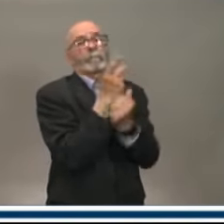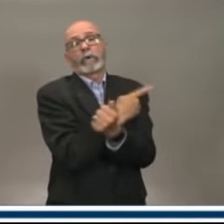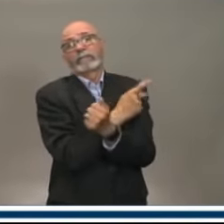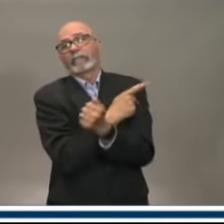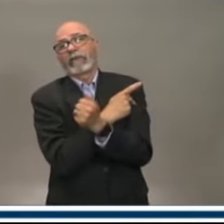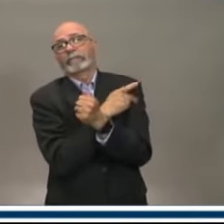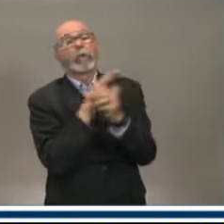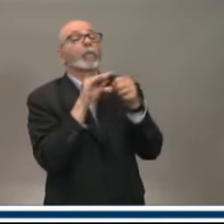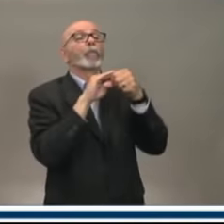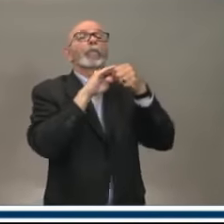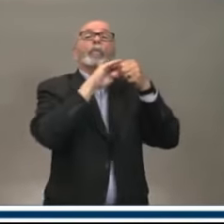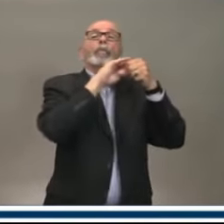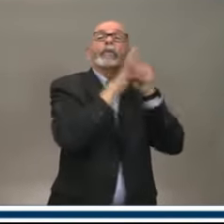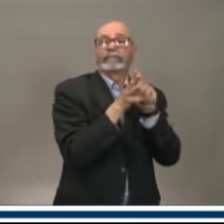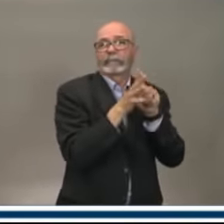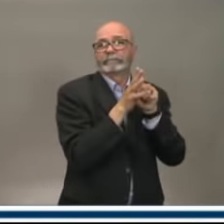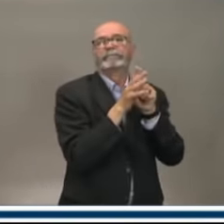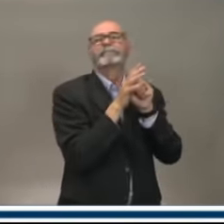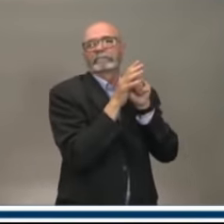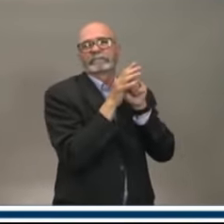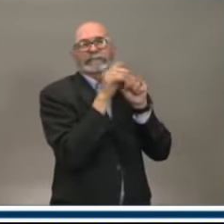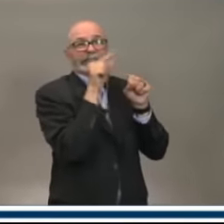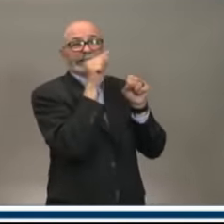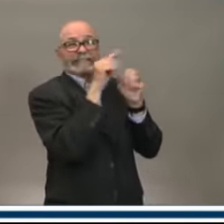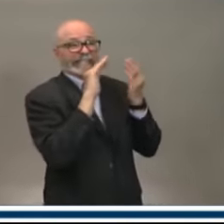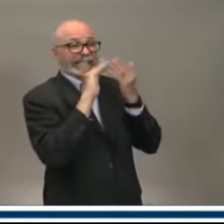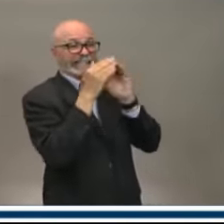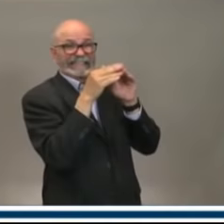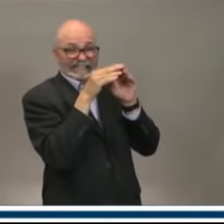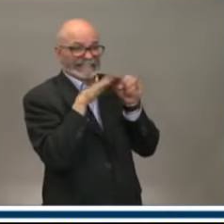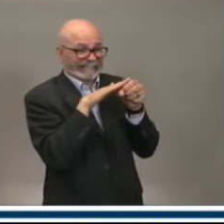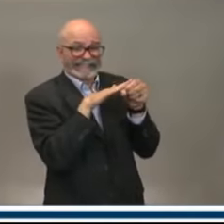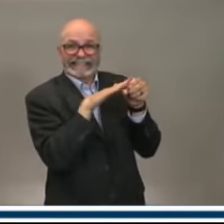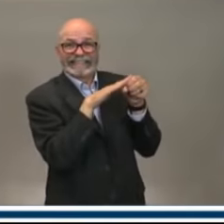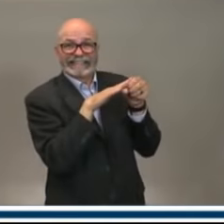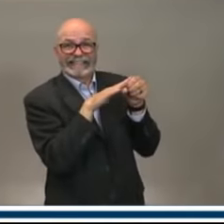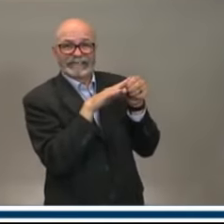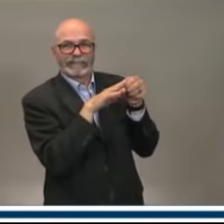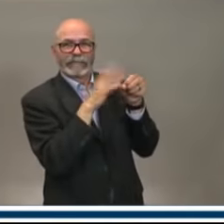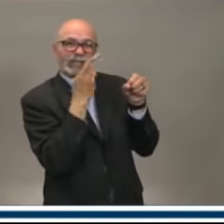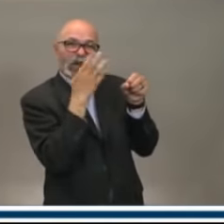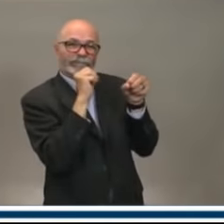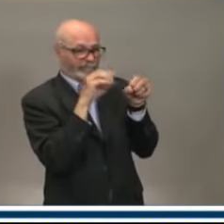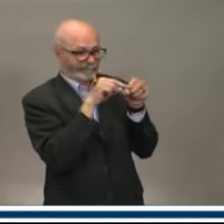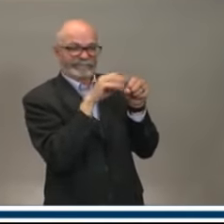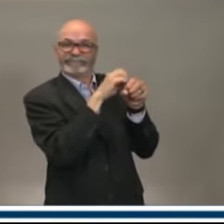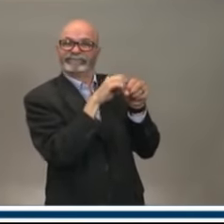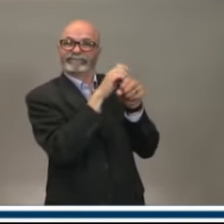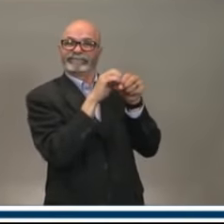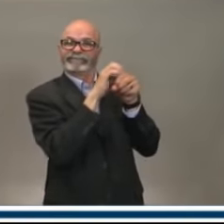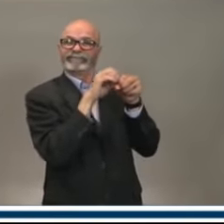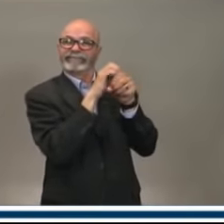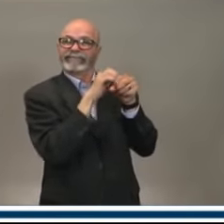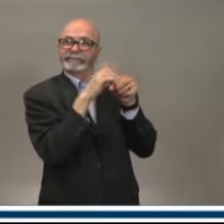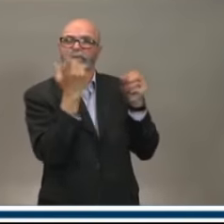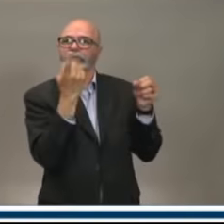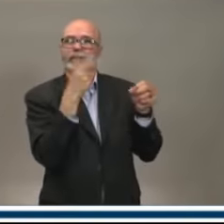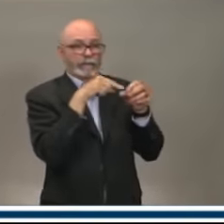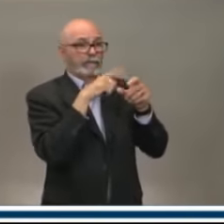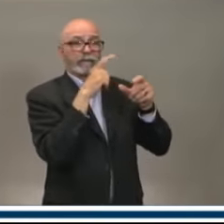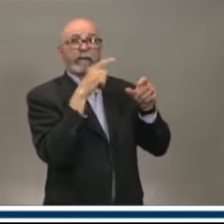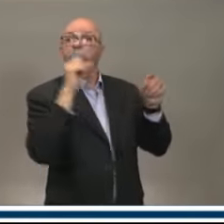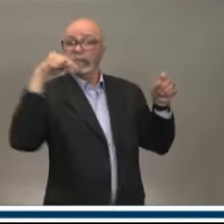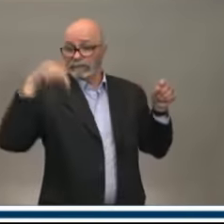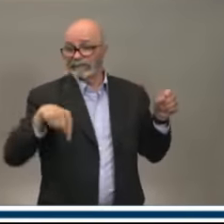more concentrated in larger urban areas. And HRM is by far the biggest urban center in the Atlantic provinces, and that's been where